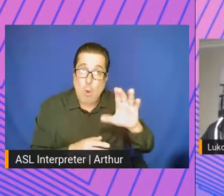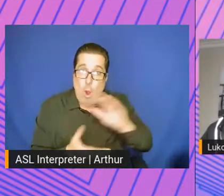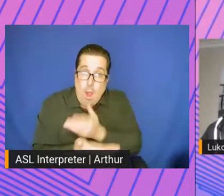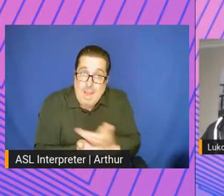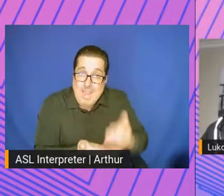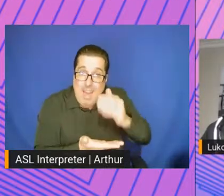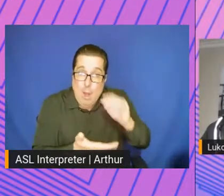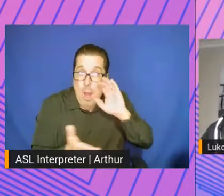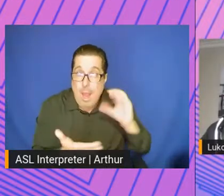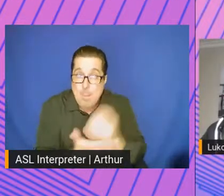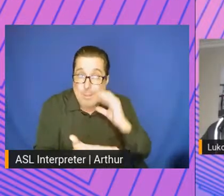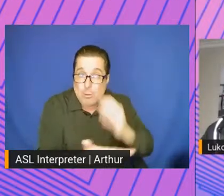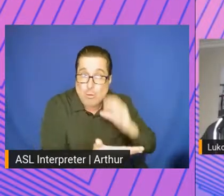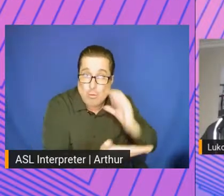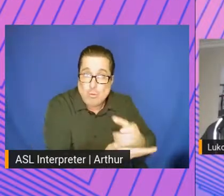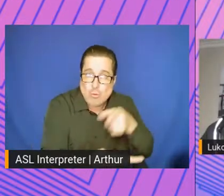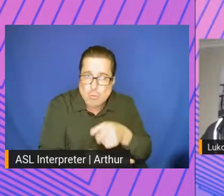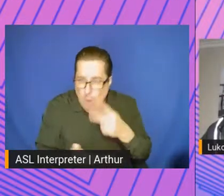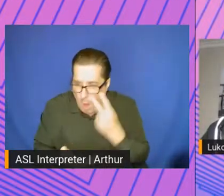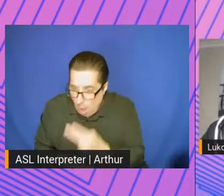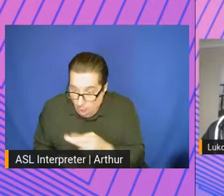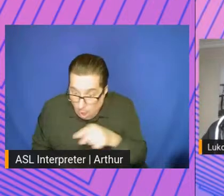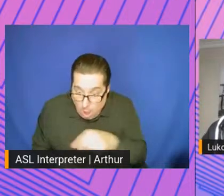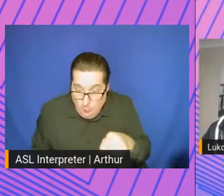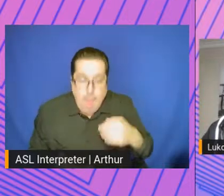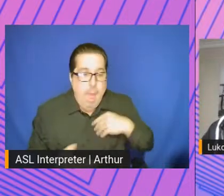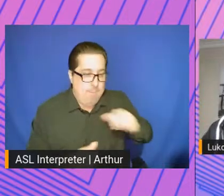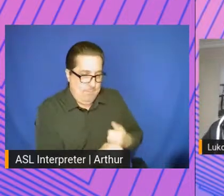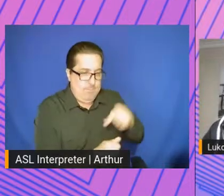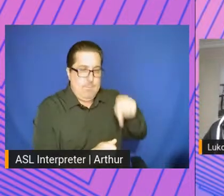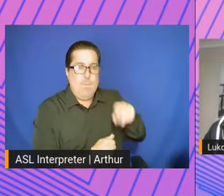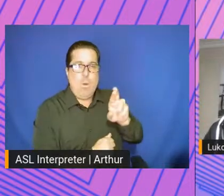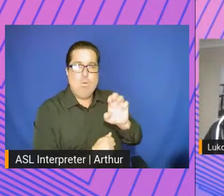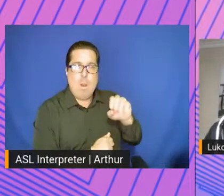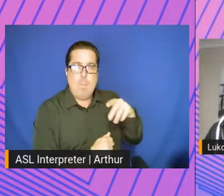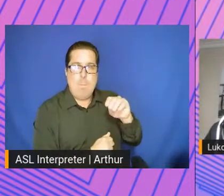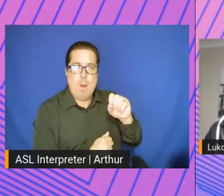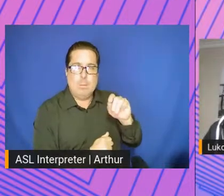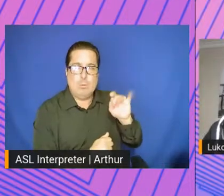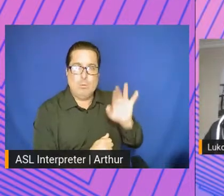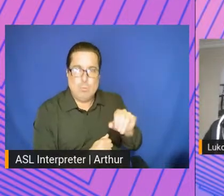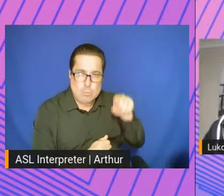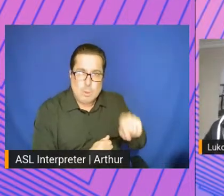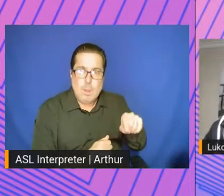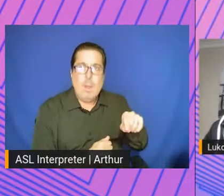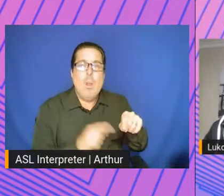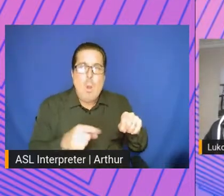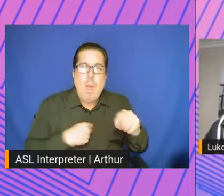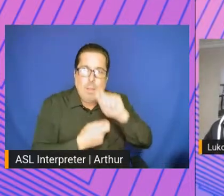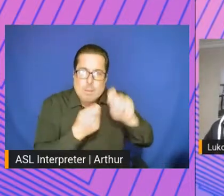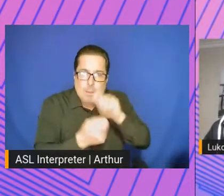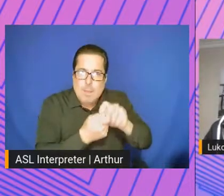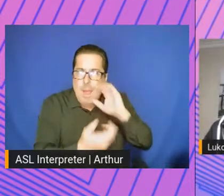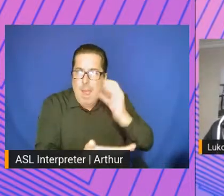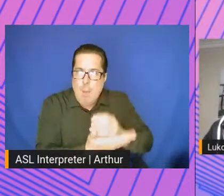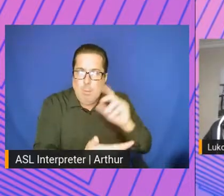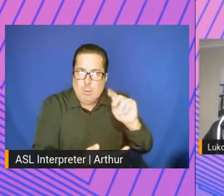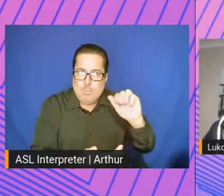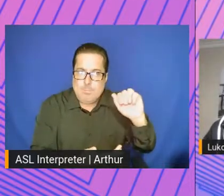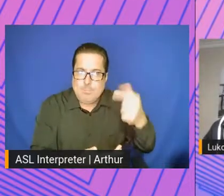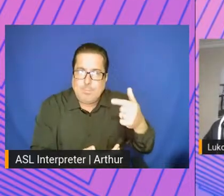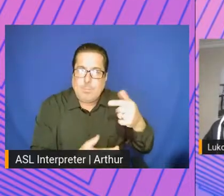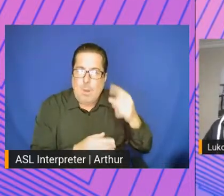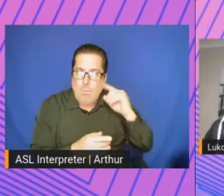relevant security checks and stored it in a repository, what you can then do is you've got a specific image tag at this point for the version of